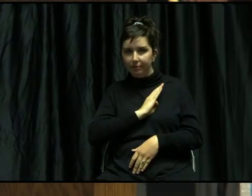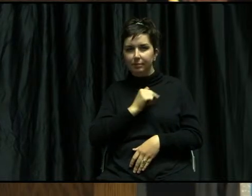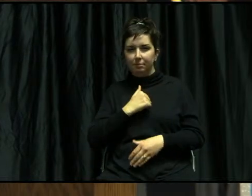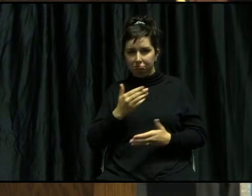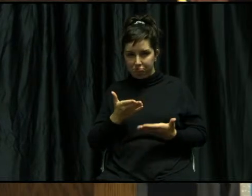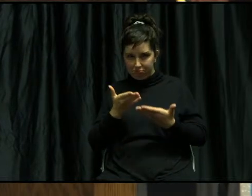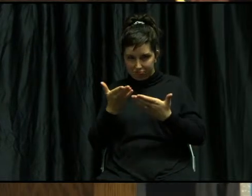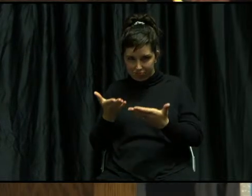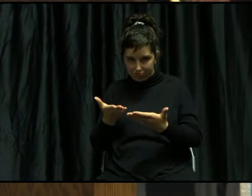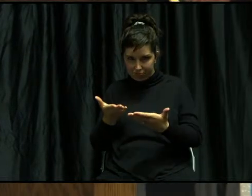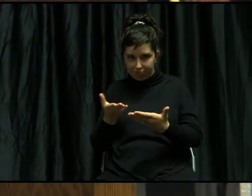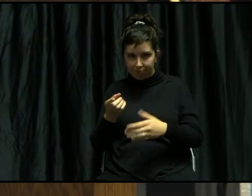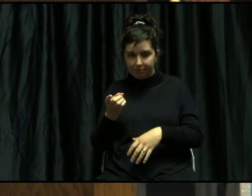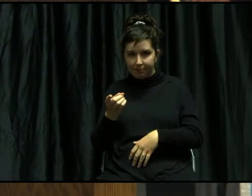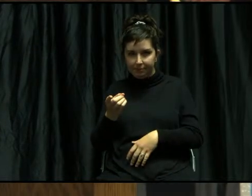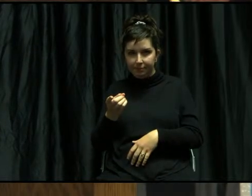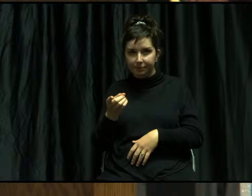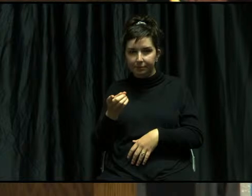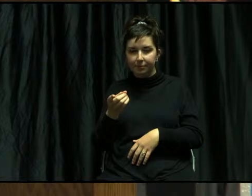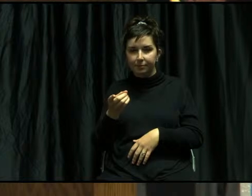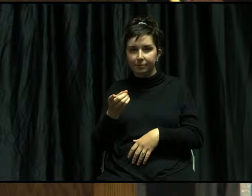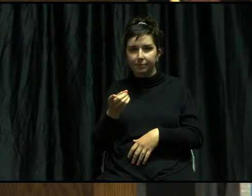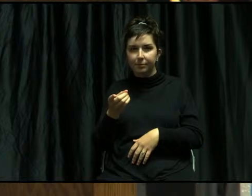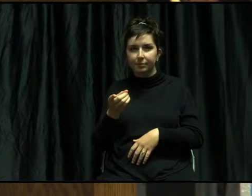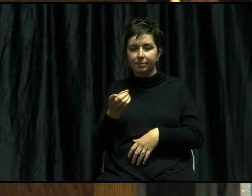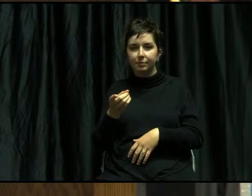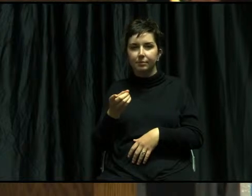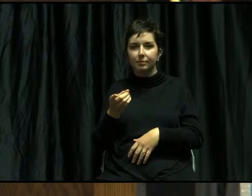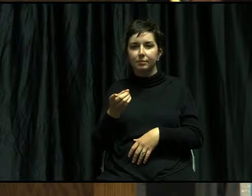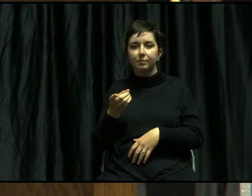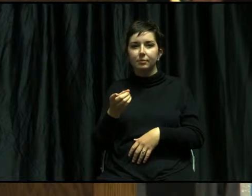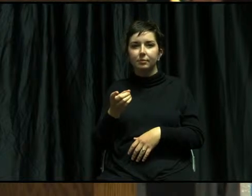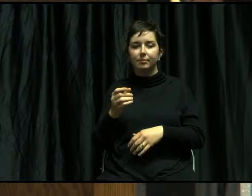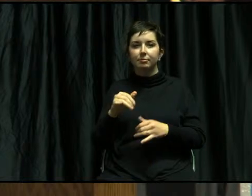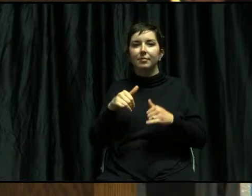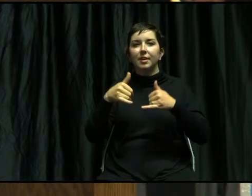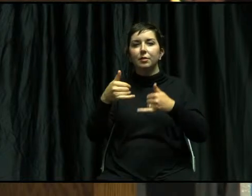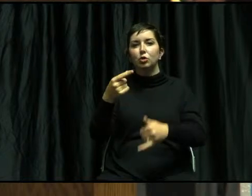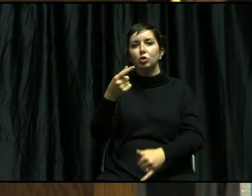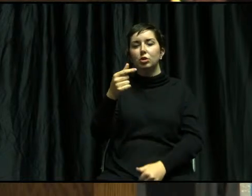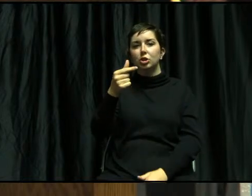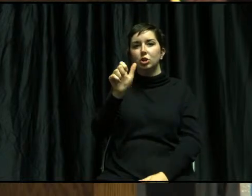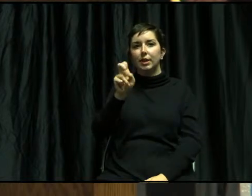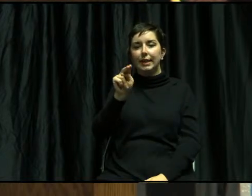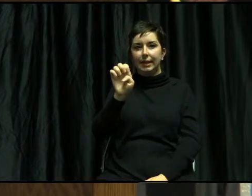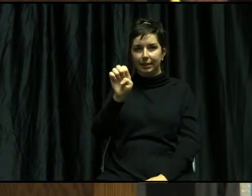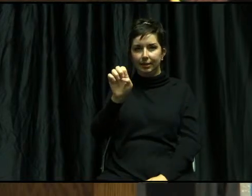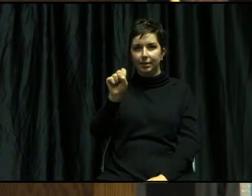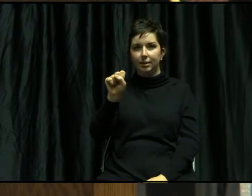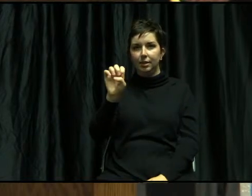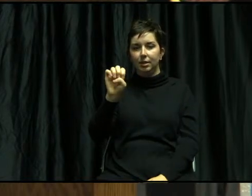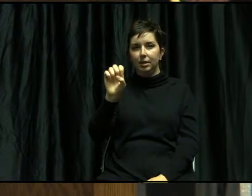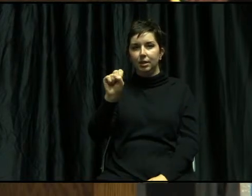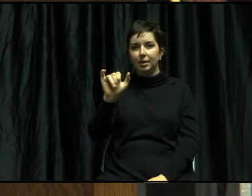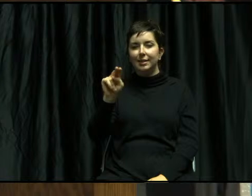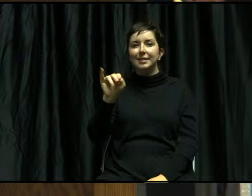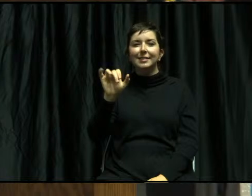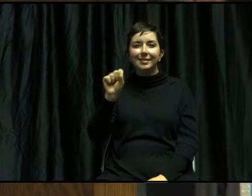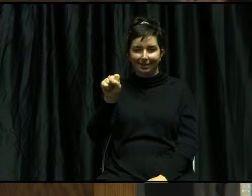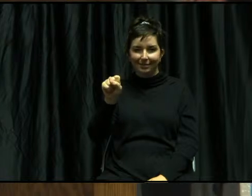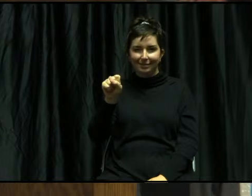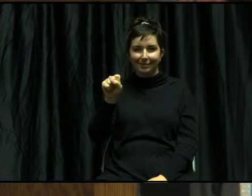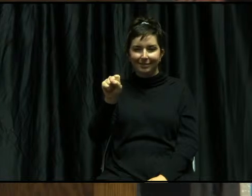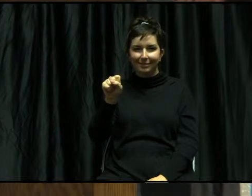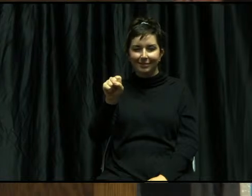of Doctor of Humanities be conferred upon Jean Sessions. Ben Fernie, a member of the Board of Trustees